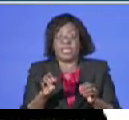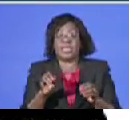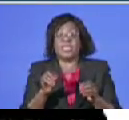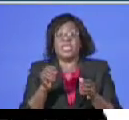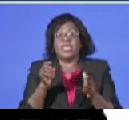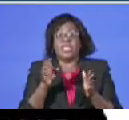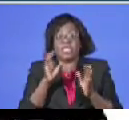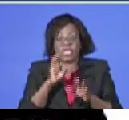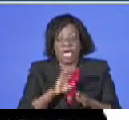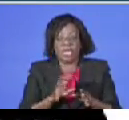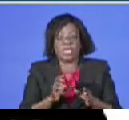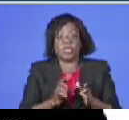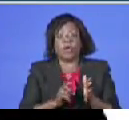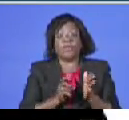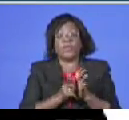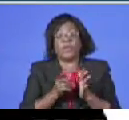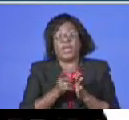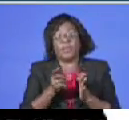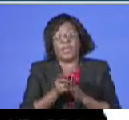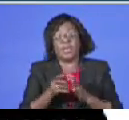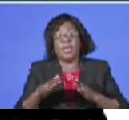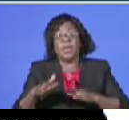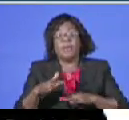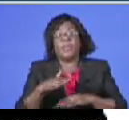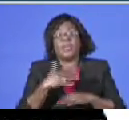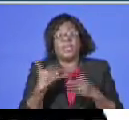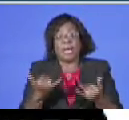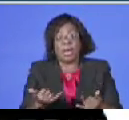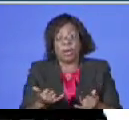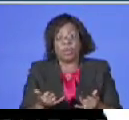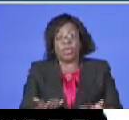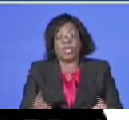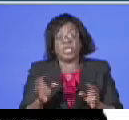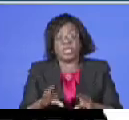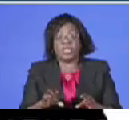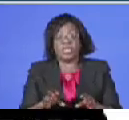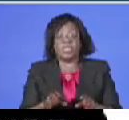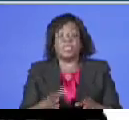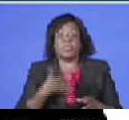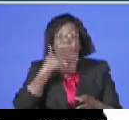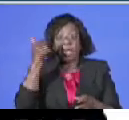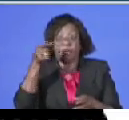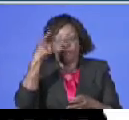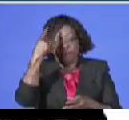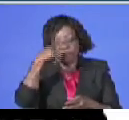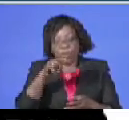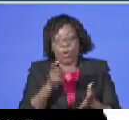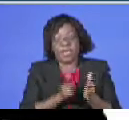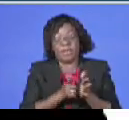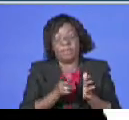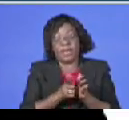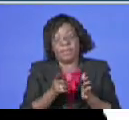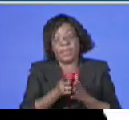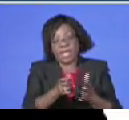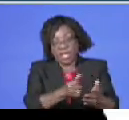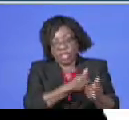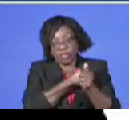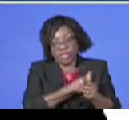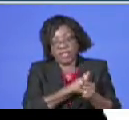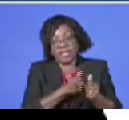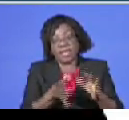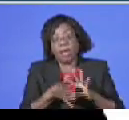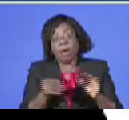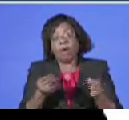developing over the 48-hour period, but upper-level conditions have become more favorable. We always knew that the sea